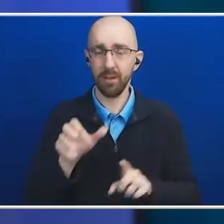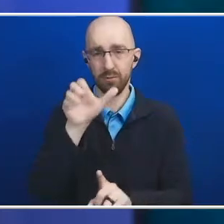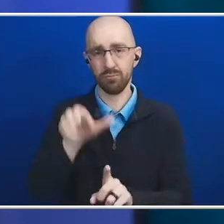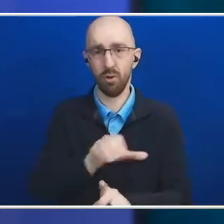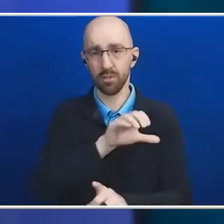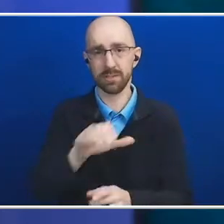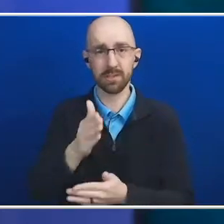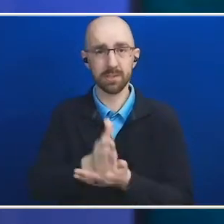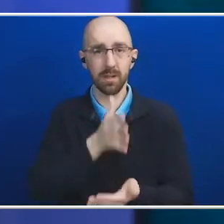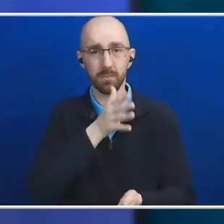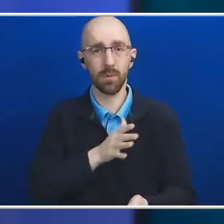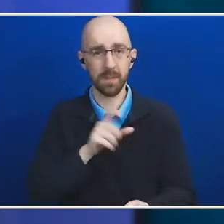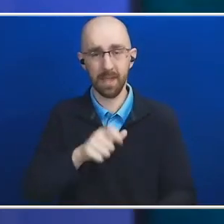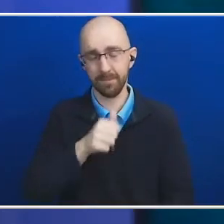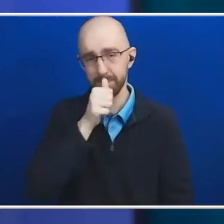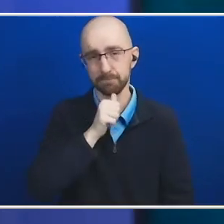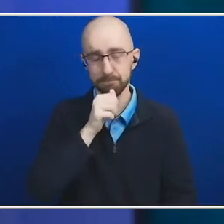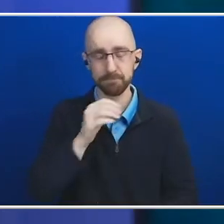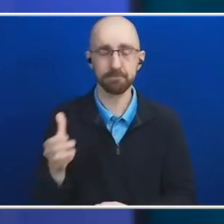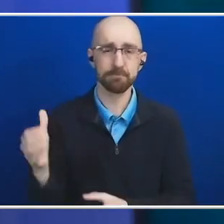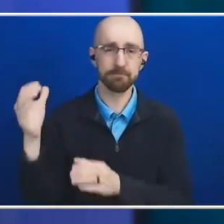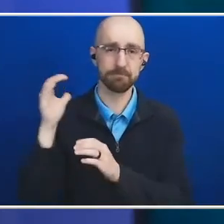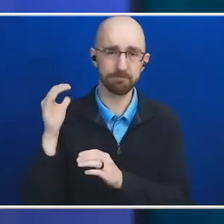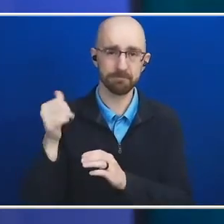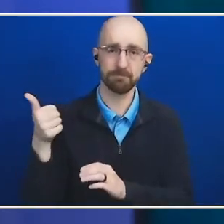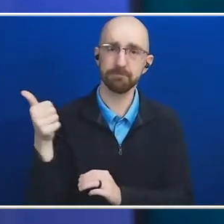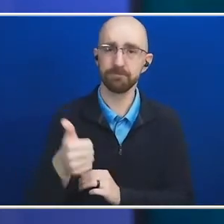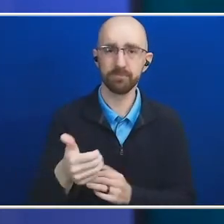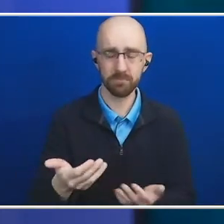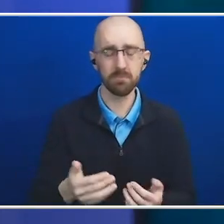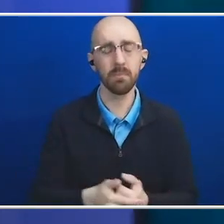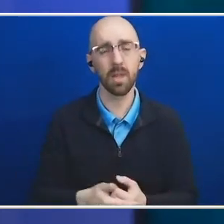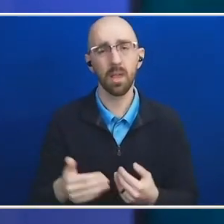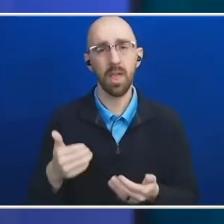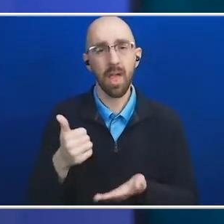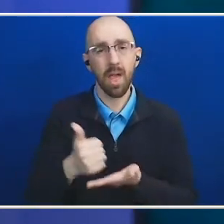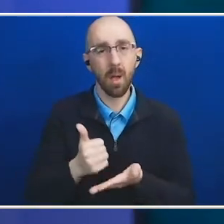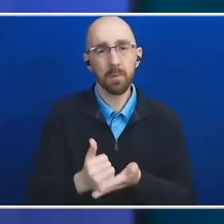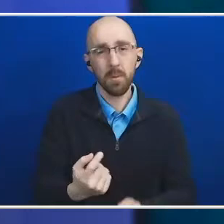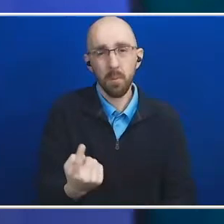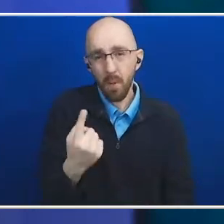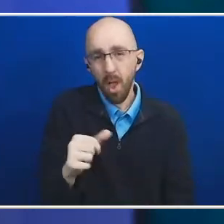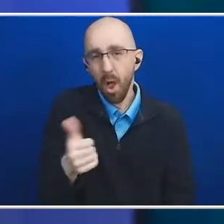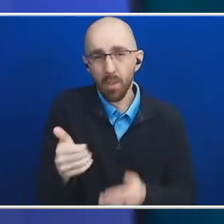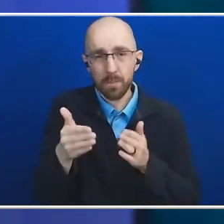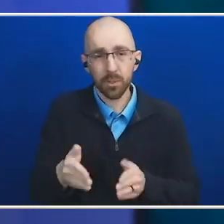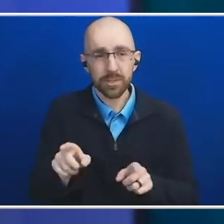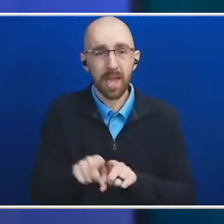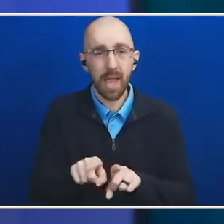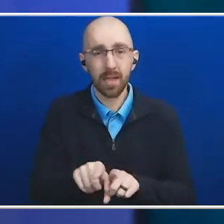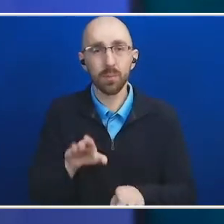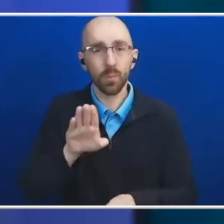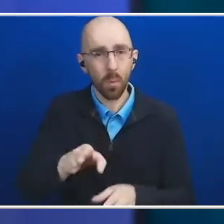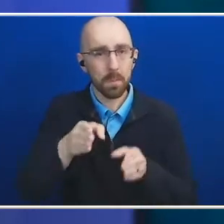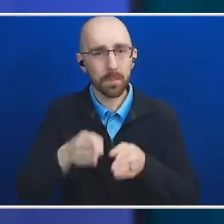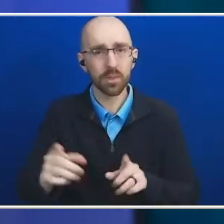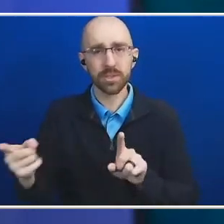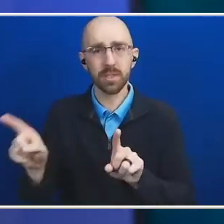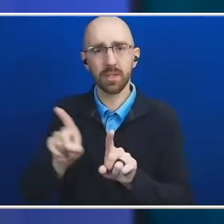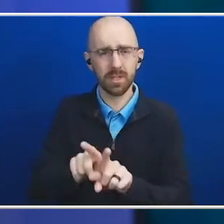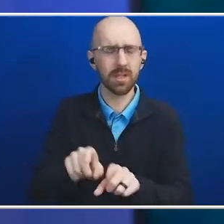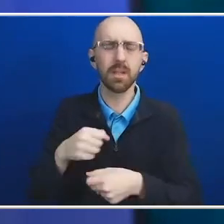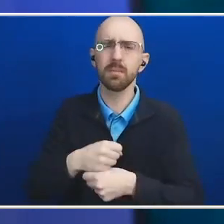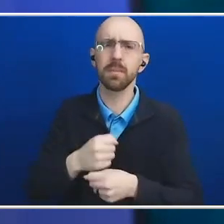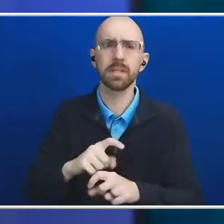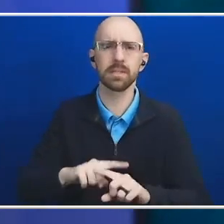bear. And even to have one other person to be your person makes all the difference in the world. And it doesn't have to be somebody